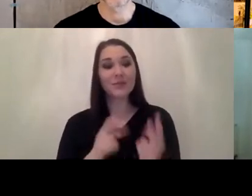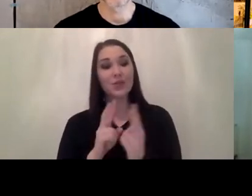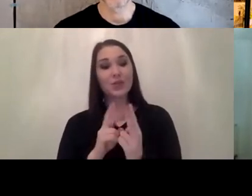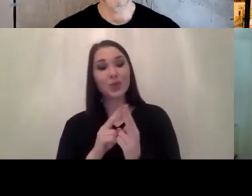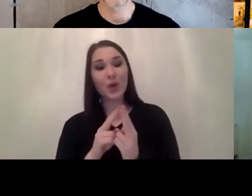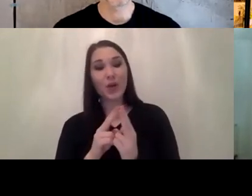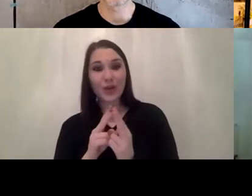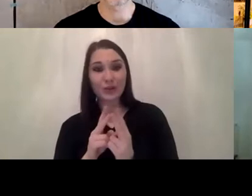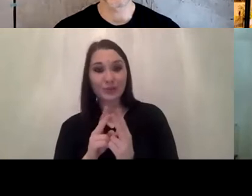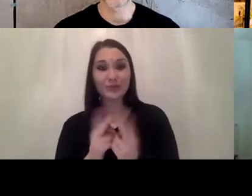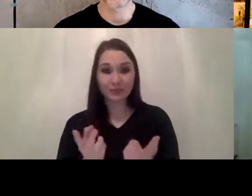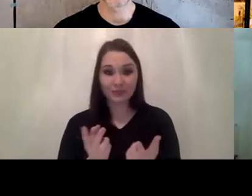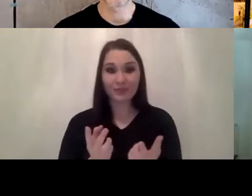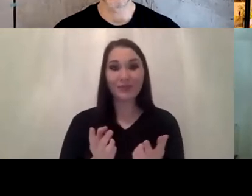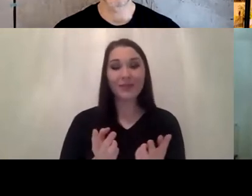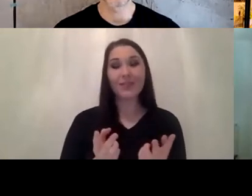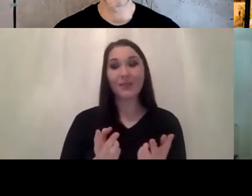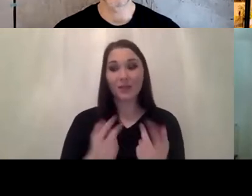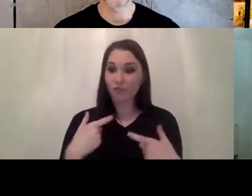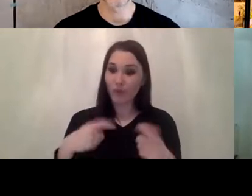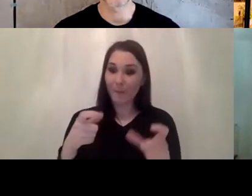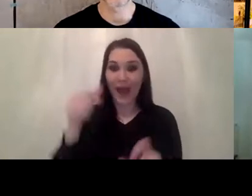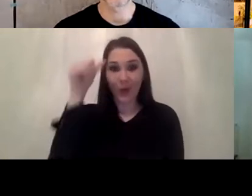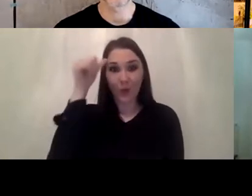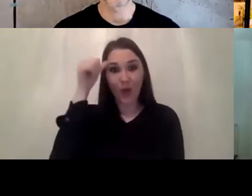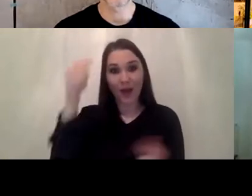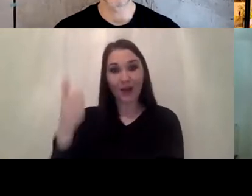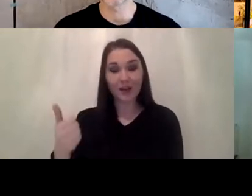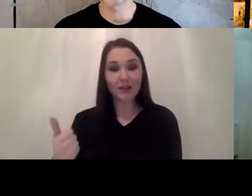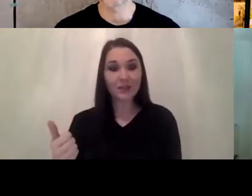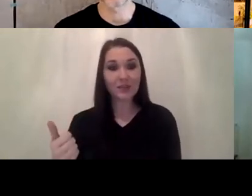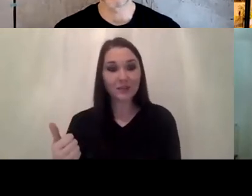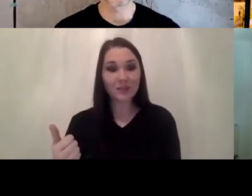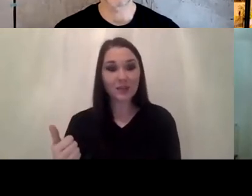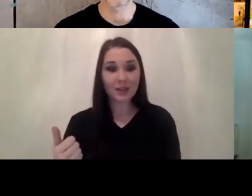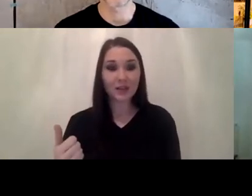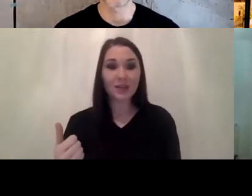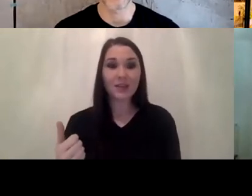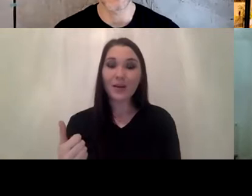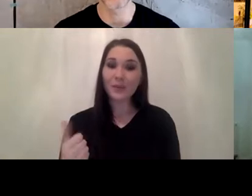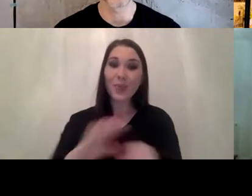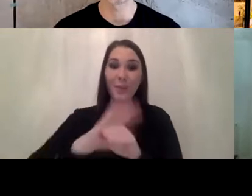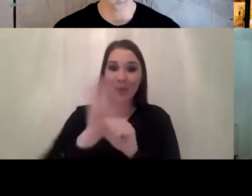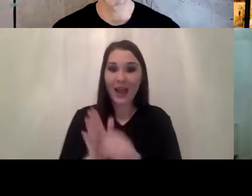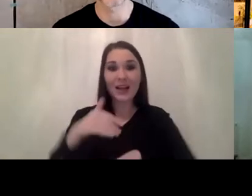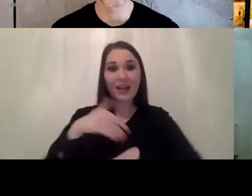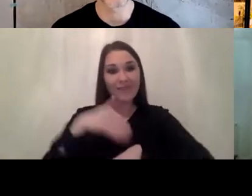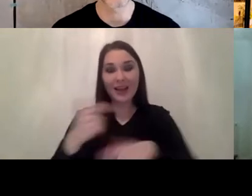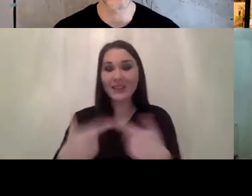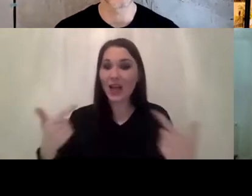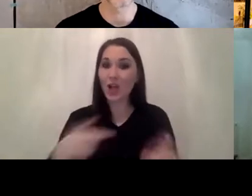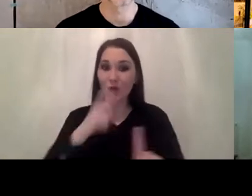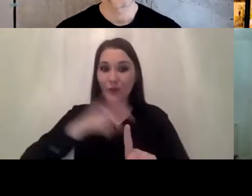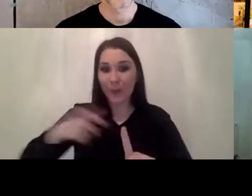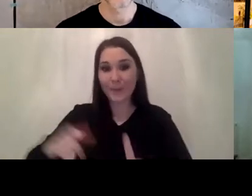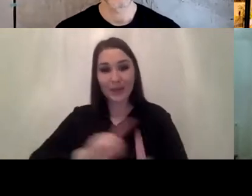additionally, still always remain aware, for that there's, the pandemic's affecting a lot of people in very, very different ways.